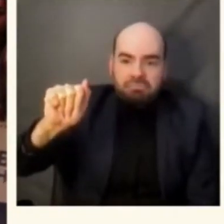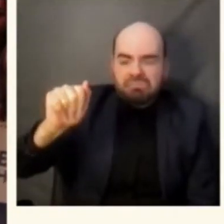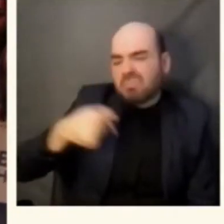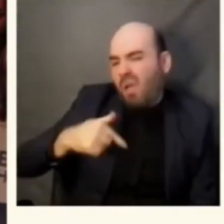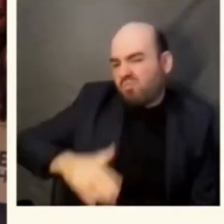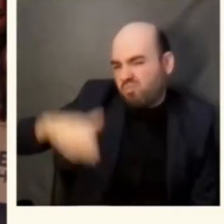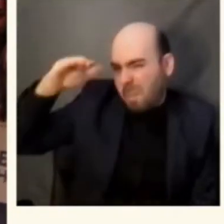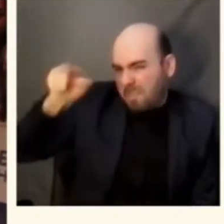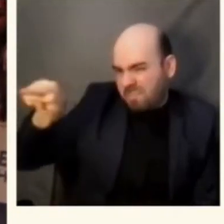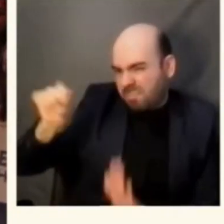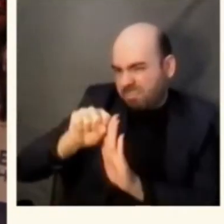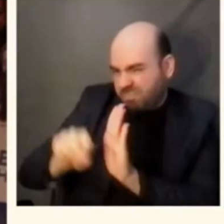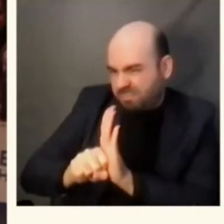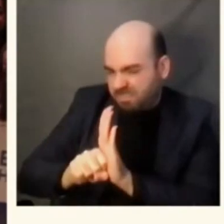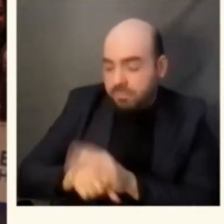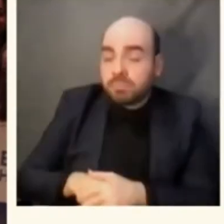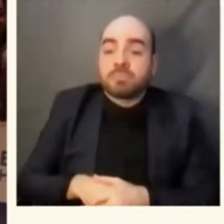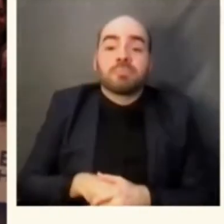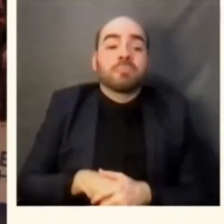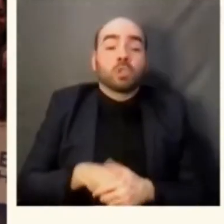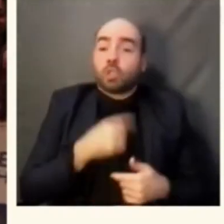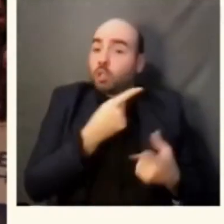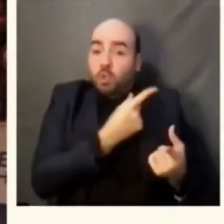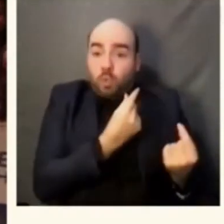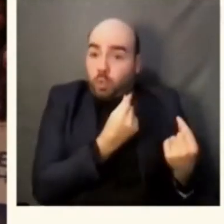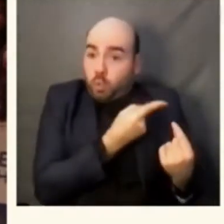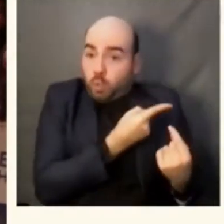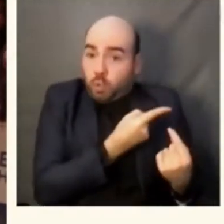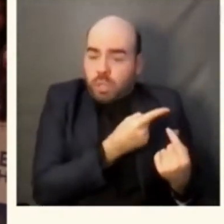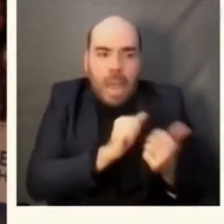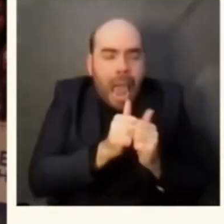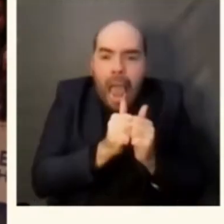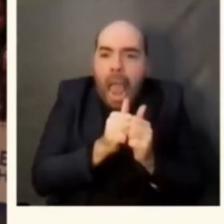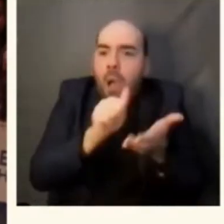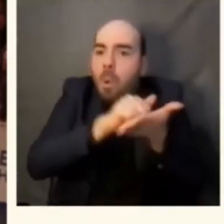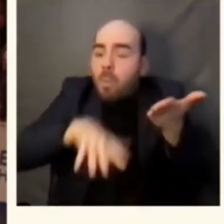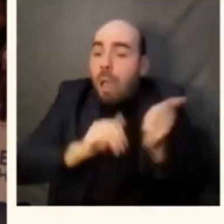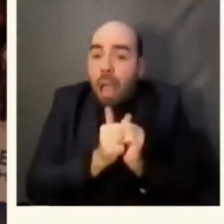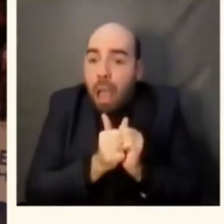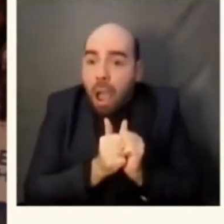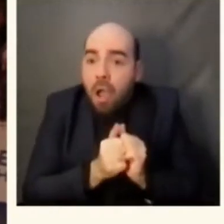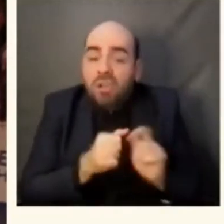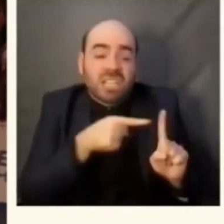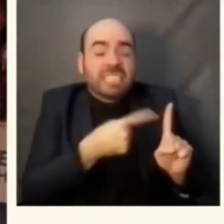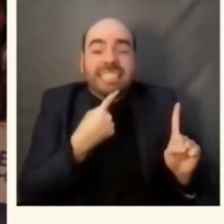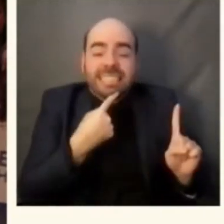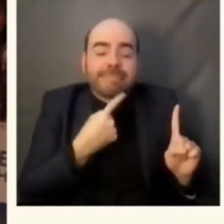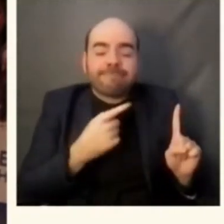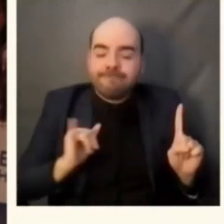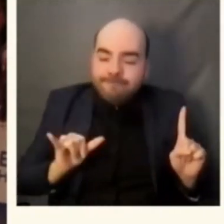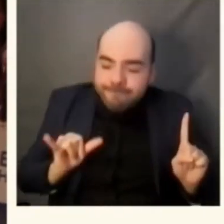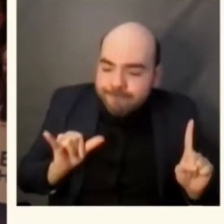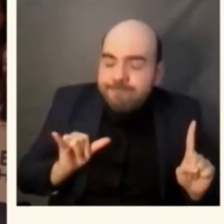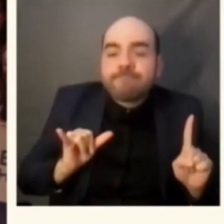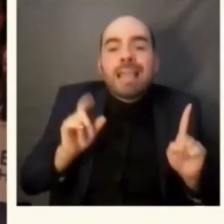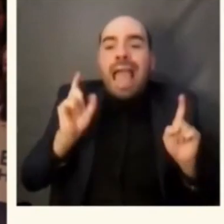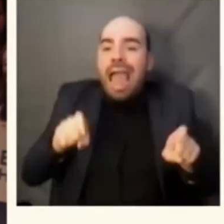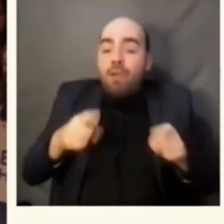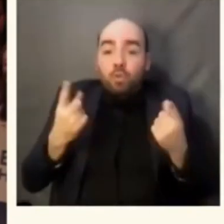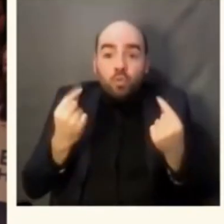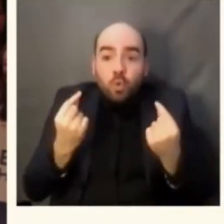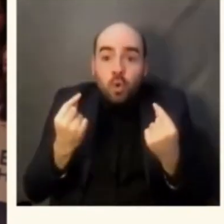To end the pregnancy, she told me her only recourse was to undergo a